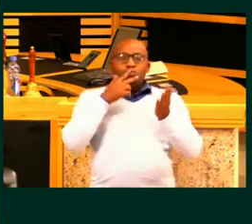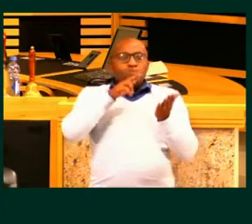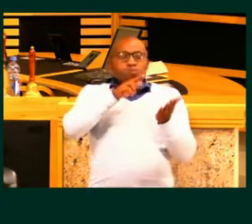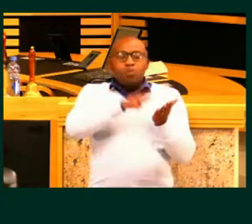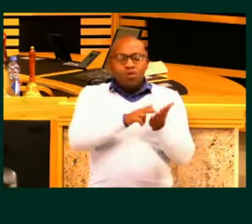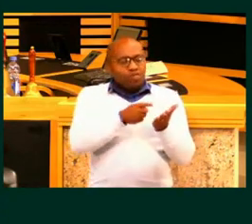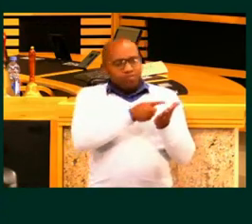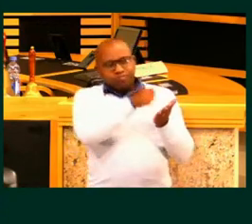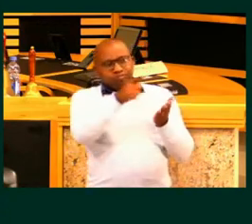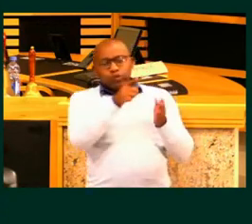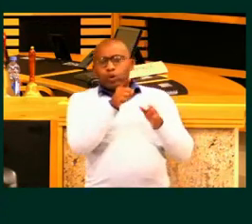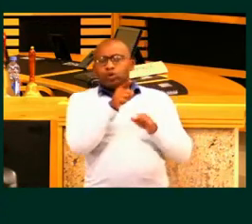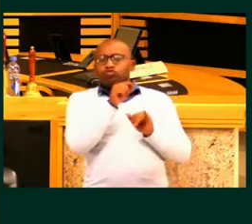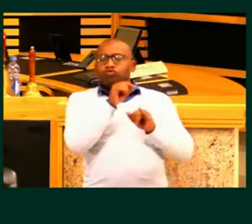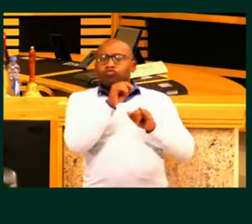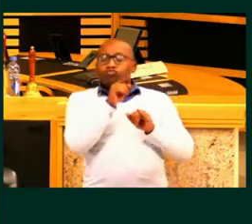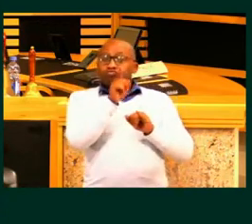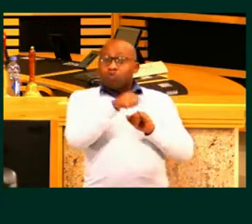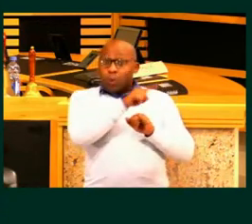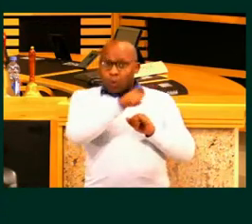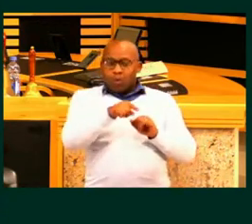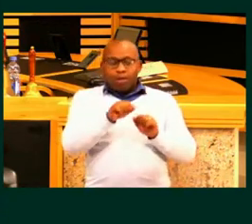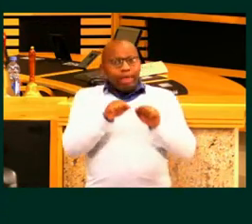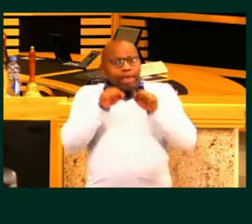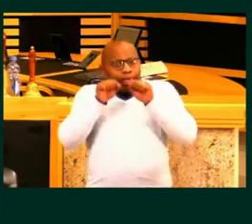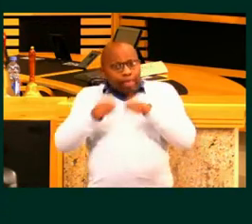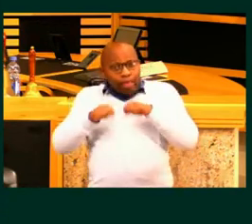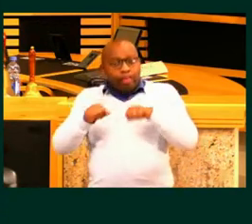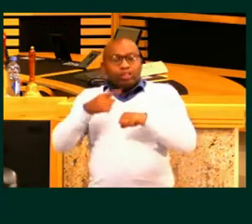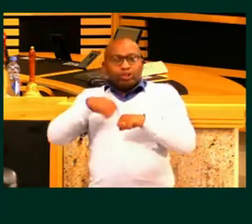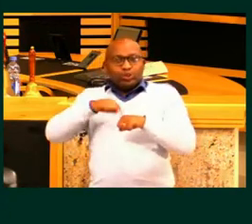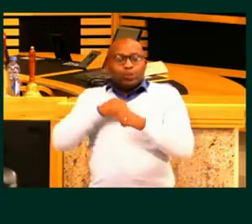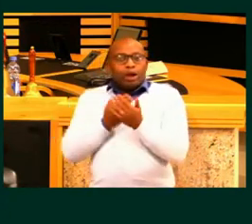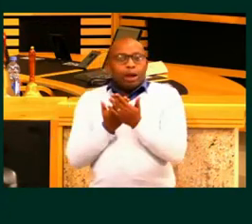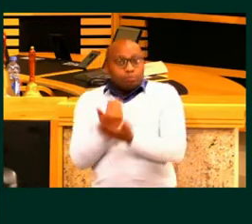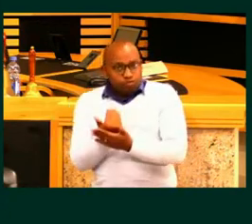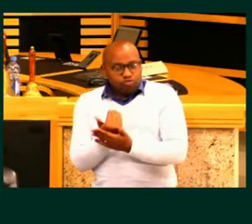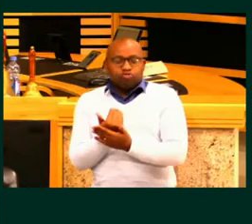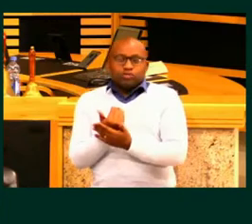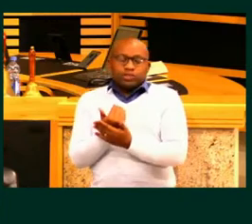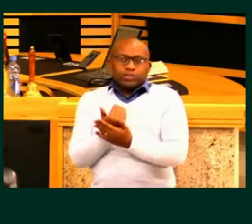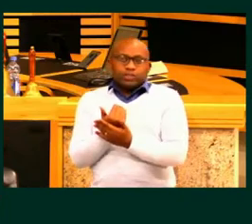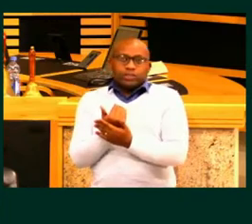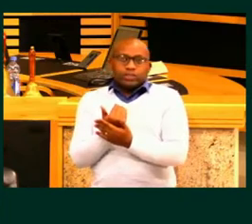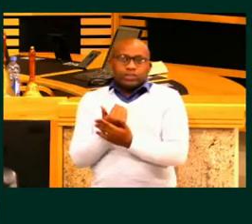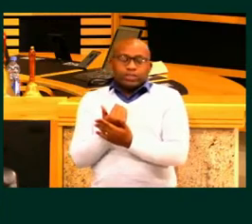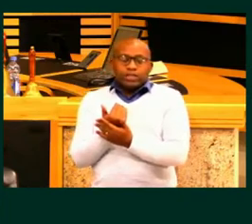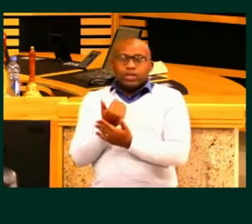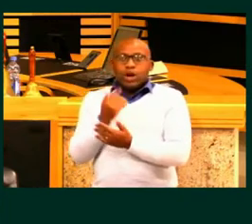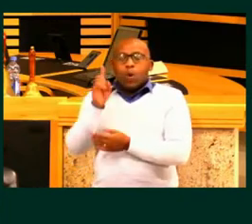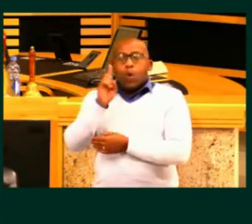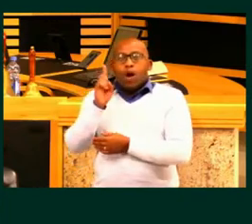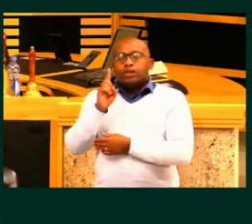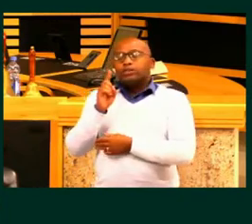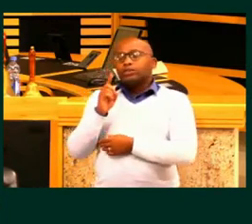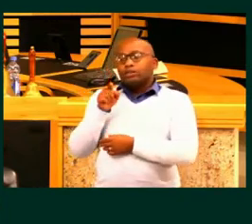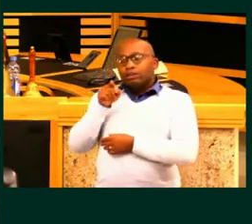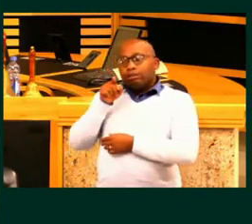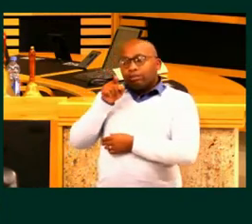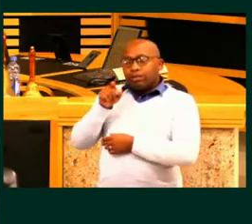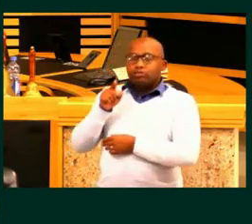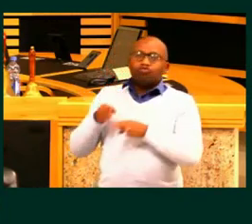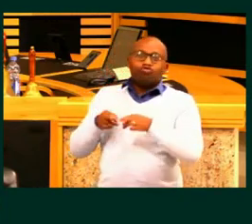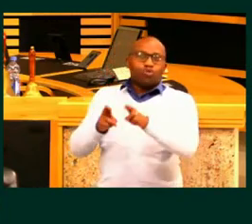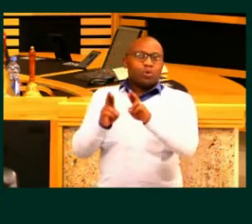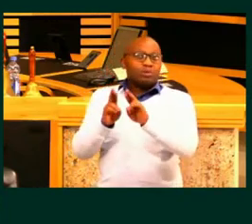who fully appreciate the impact of the state of roads to the economy hence we deliberately